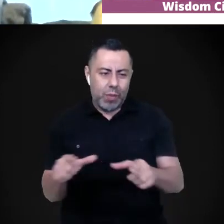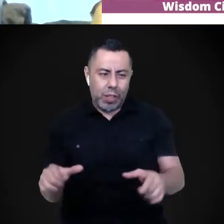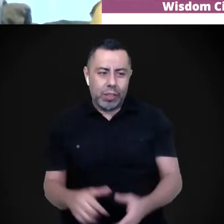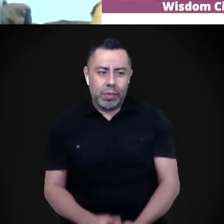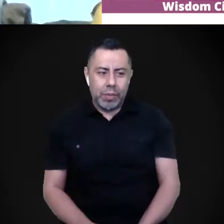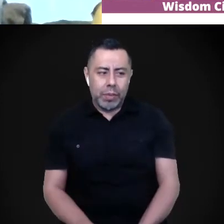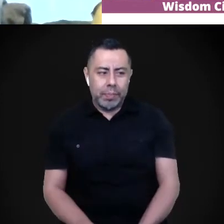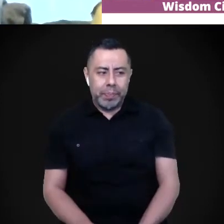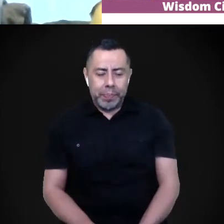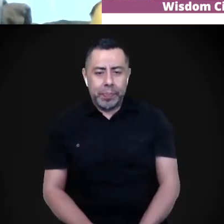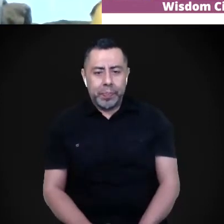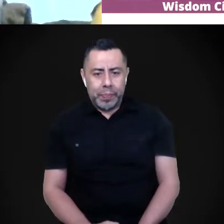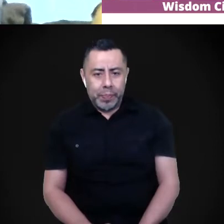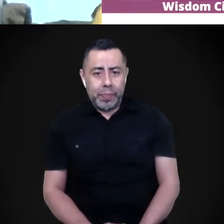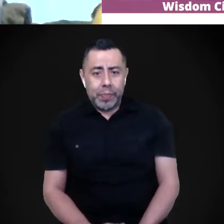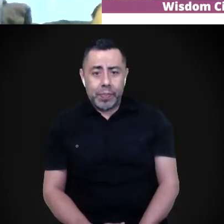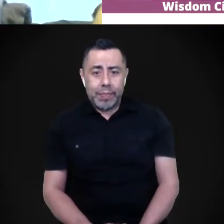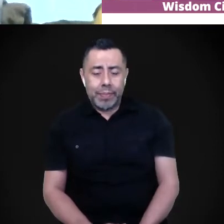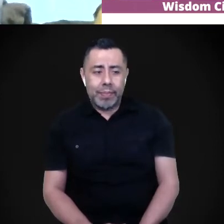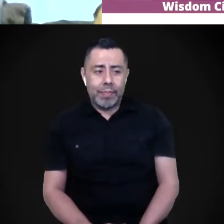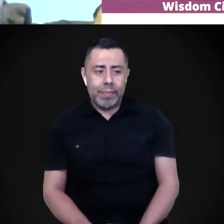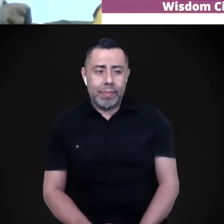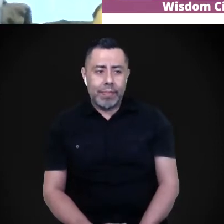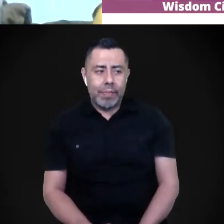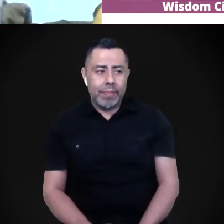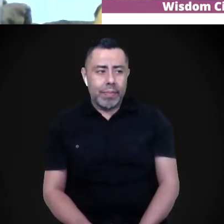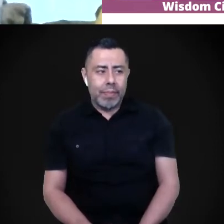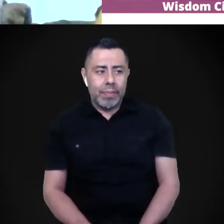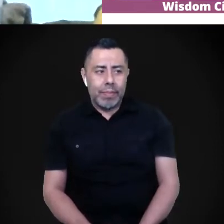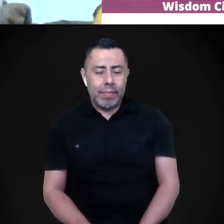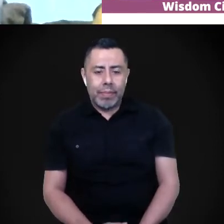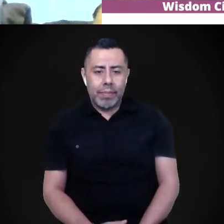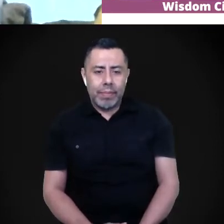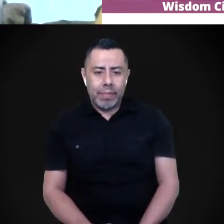e ado ultra the yadash down that shin the harsh it a yatle.